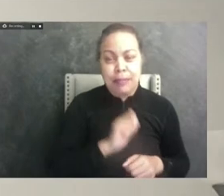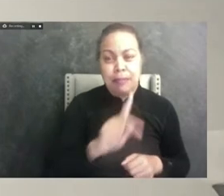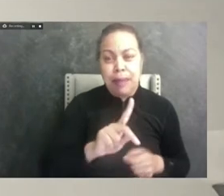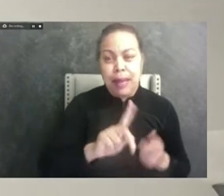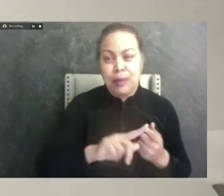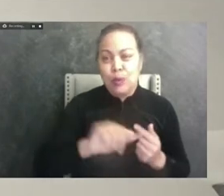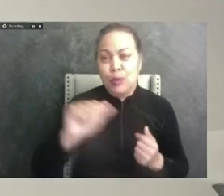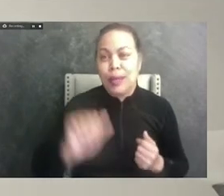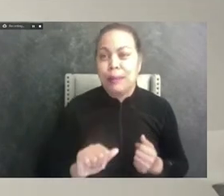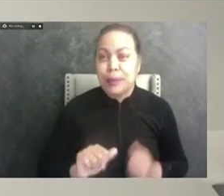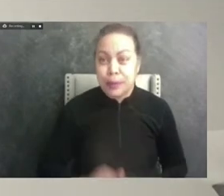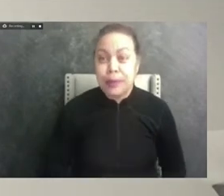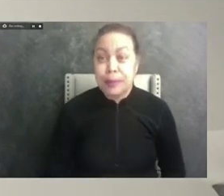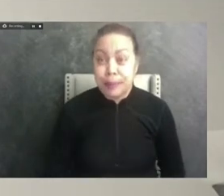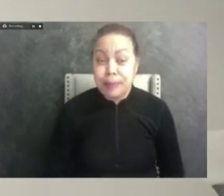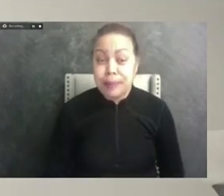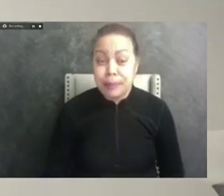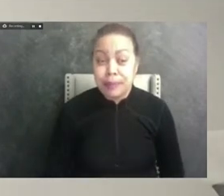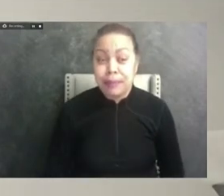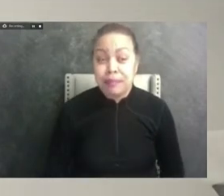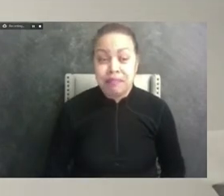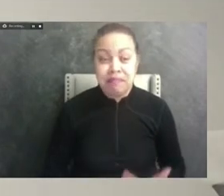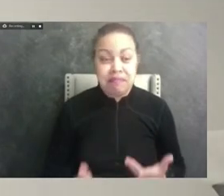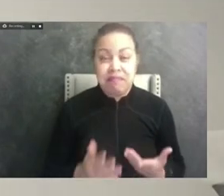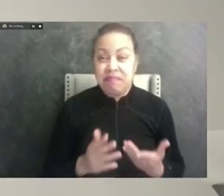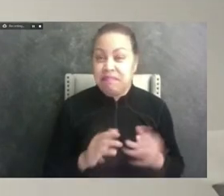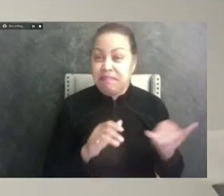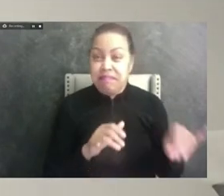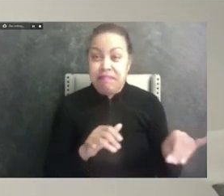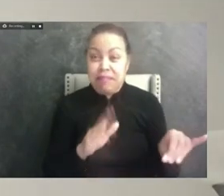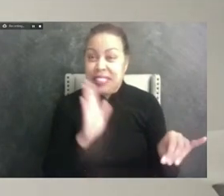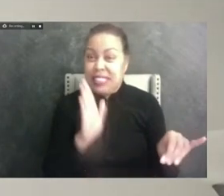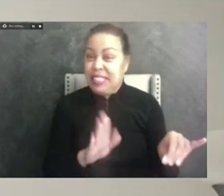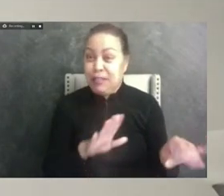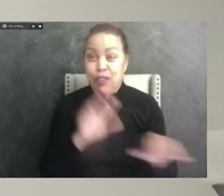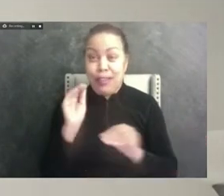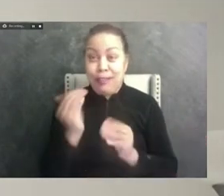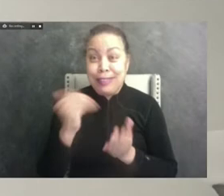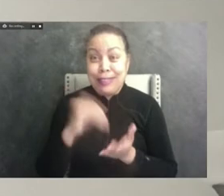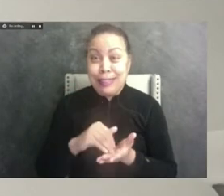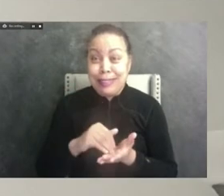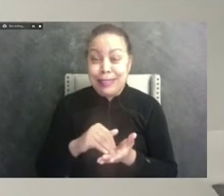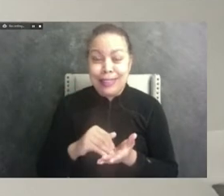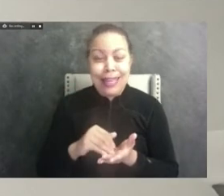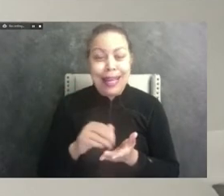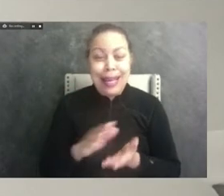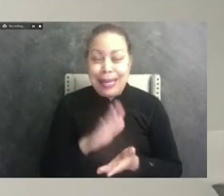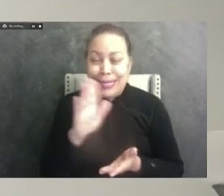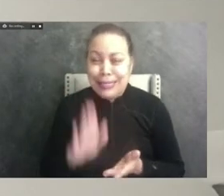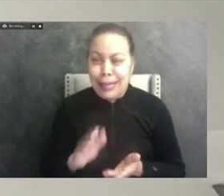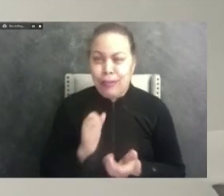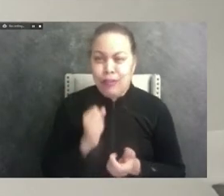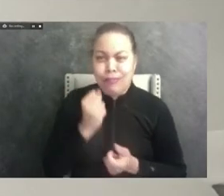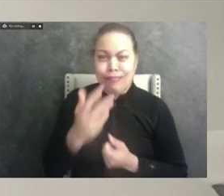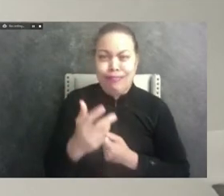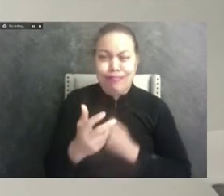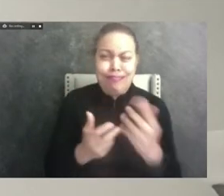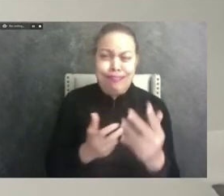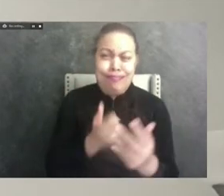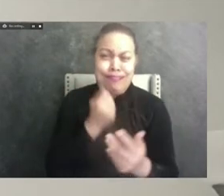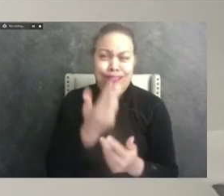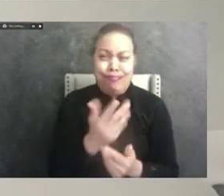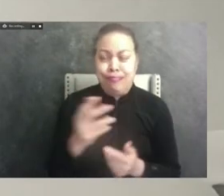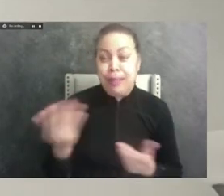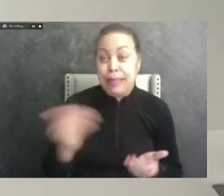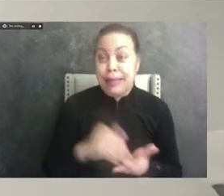Amherst. She never left her room again, and never read such syllables